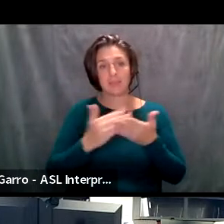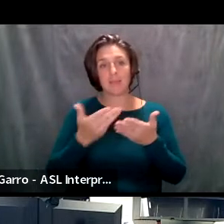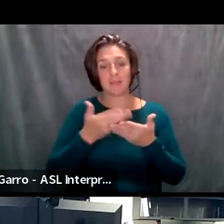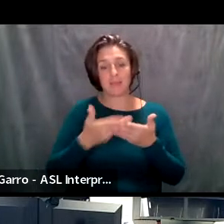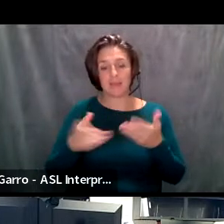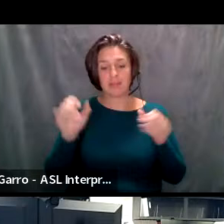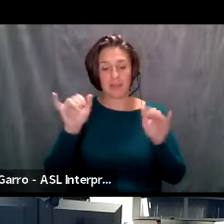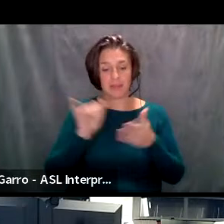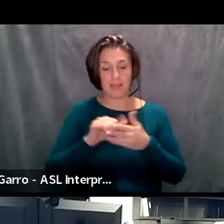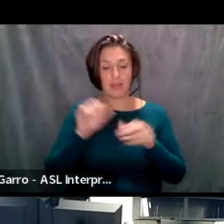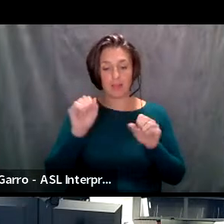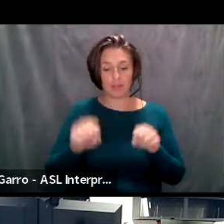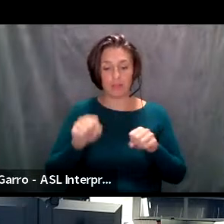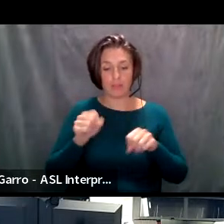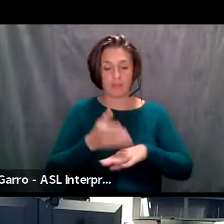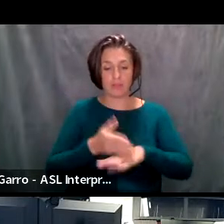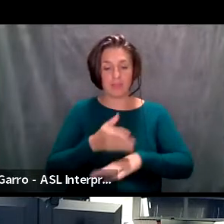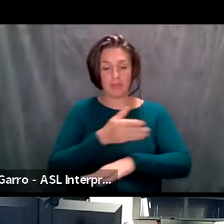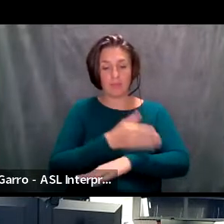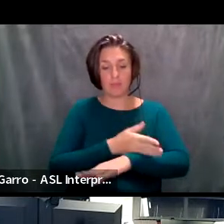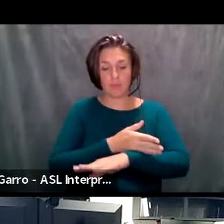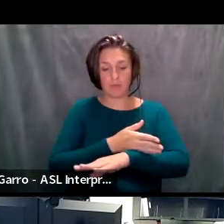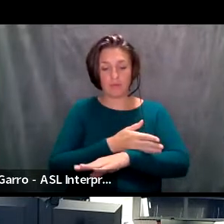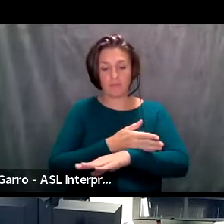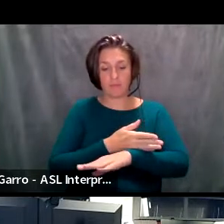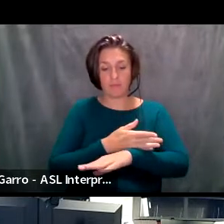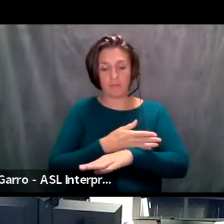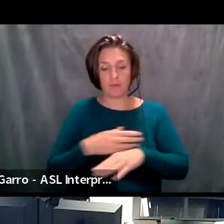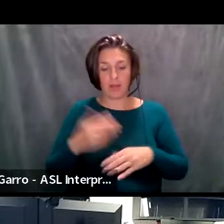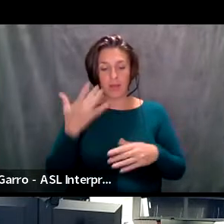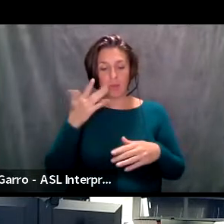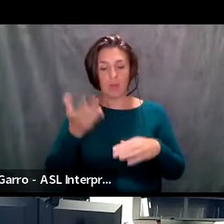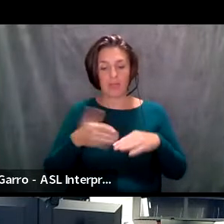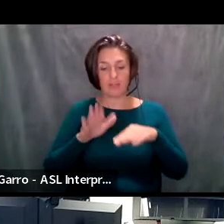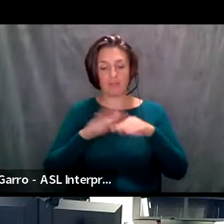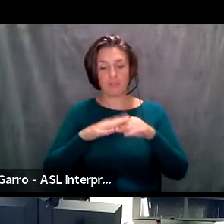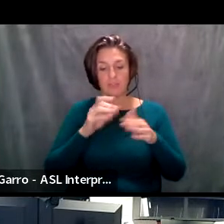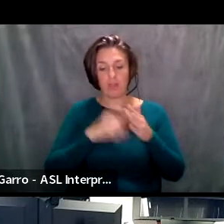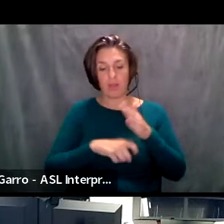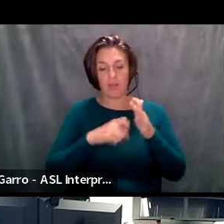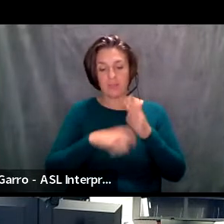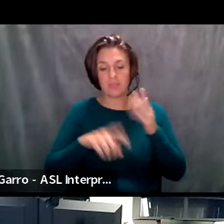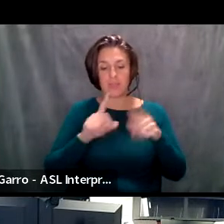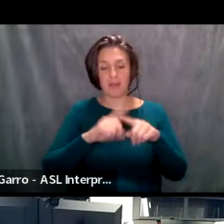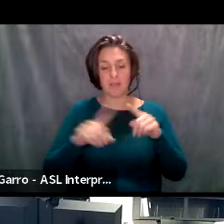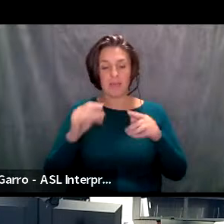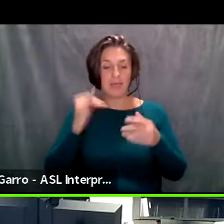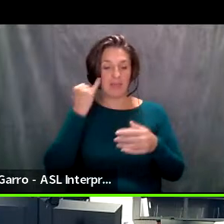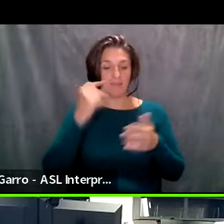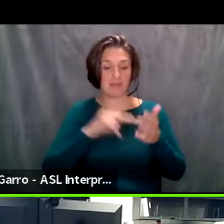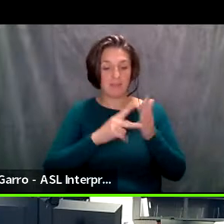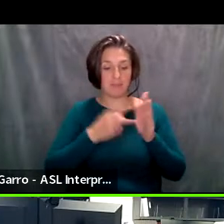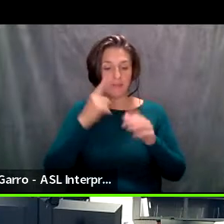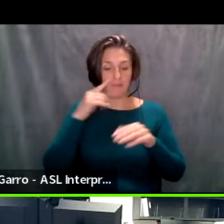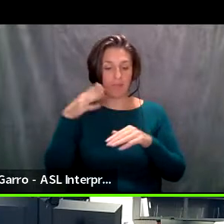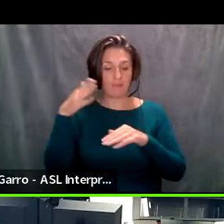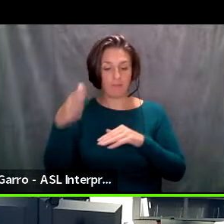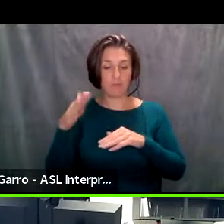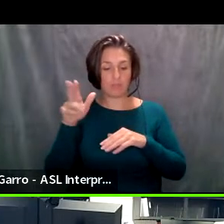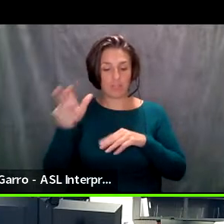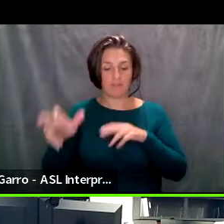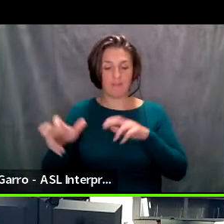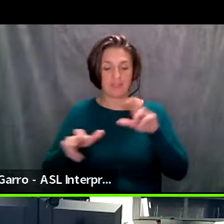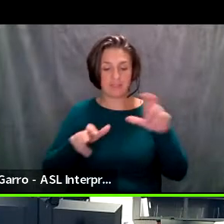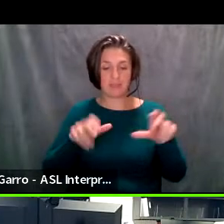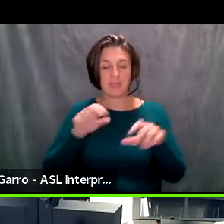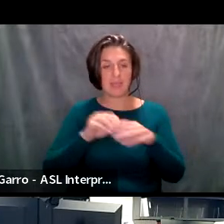be improved. I don't want to increase cost, but I mean, if it means for the future, like Yeah. the investment in the community